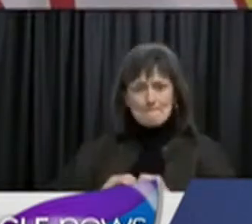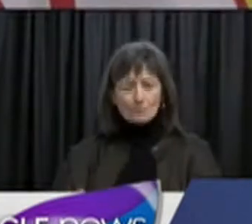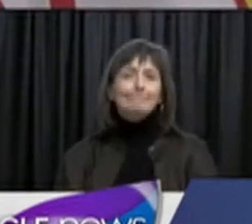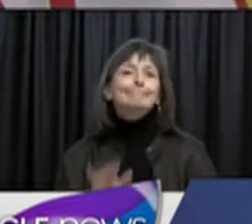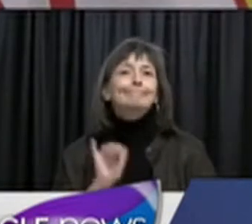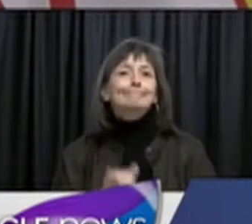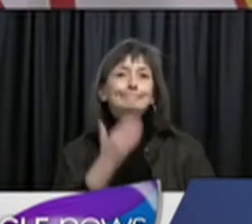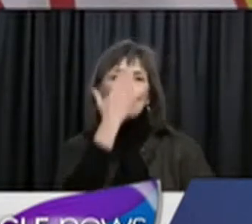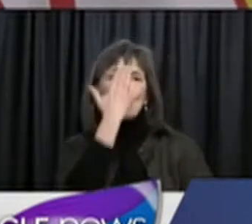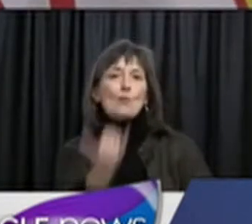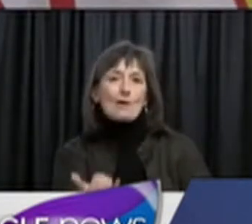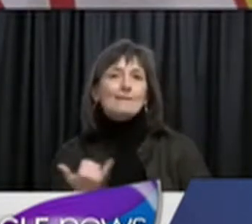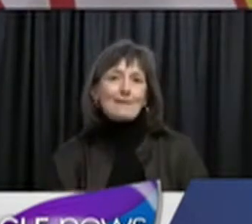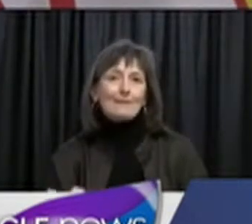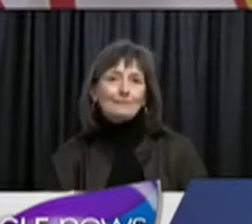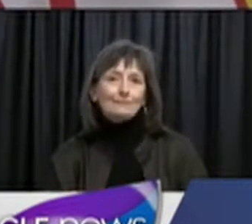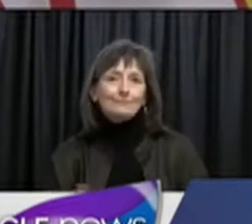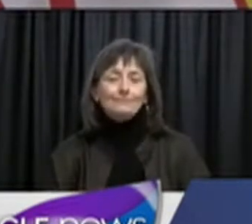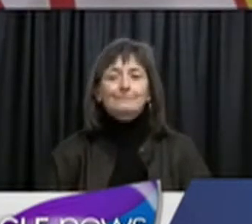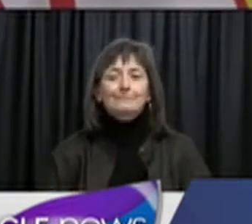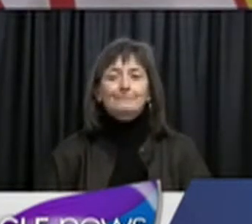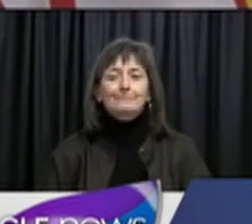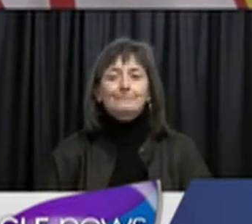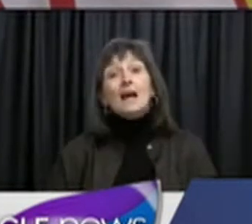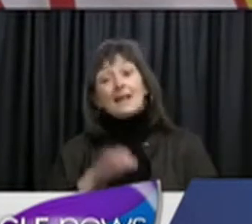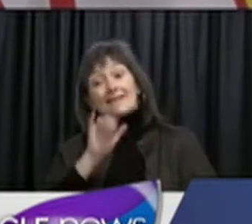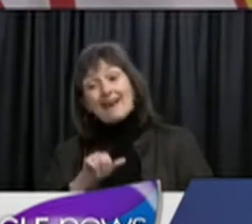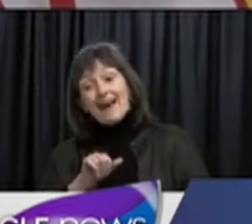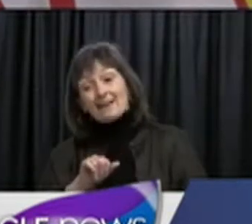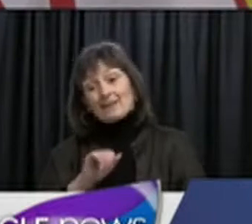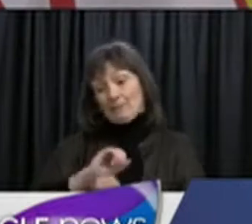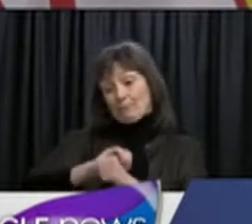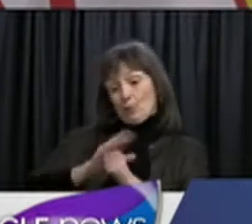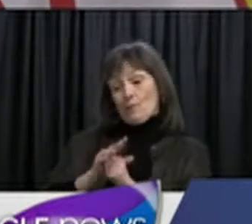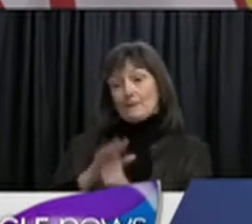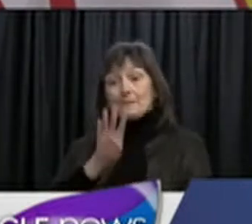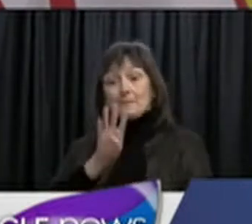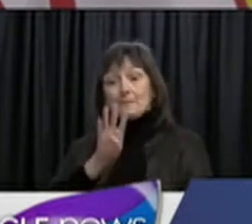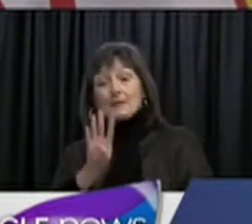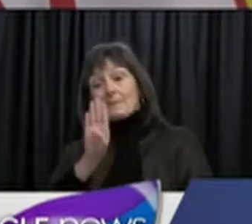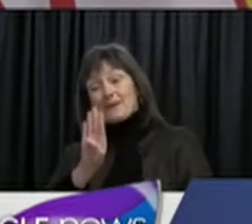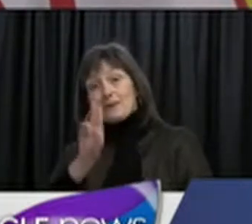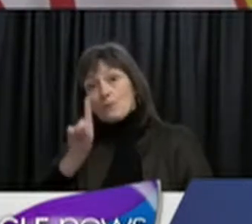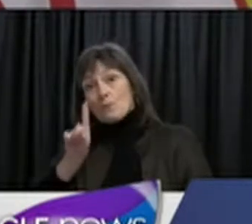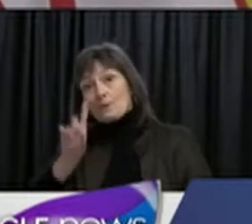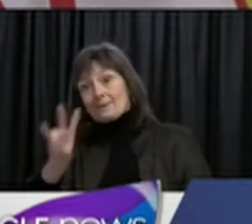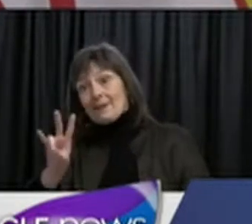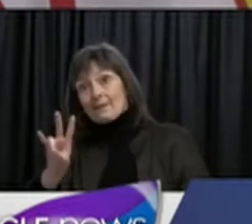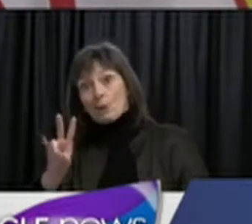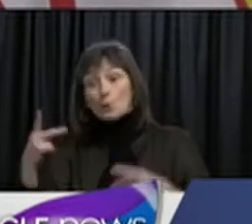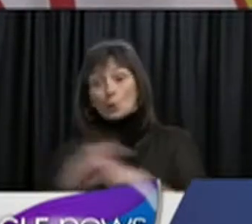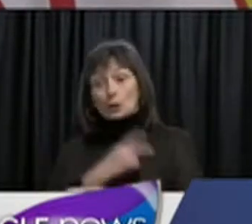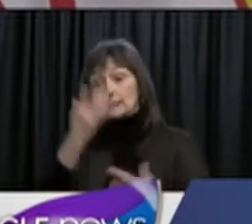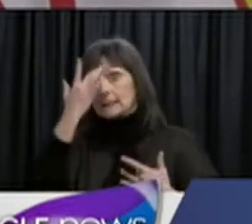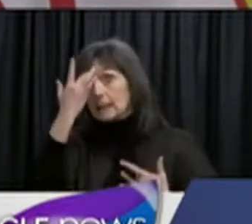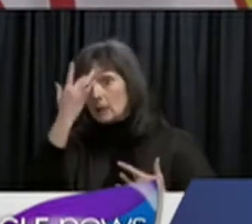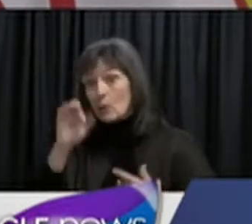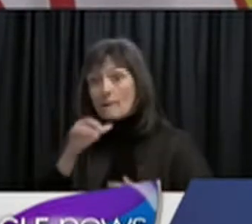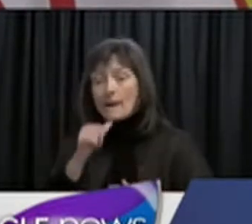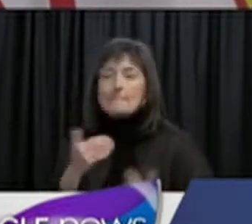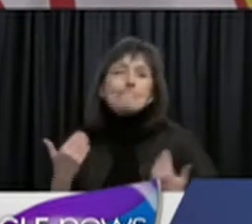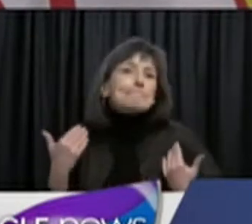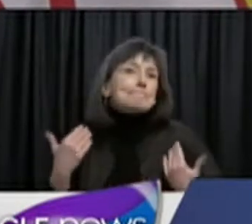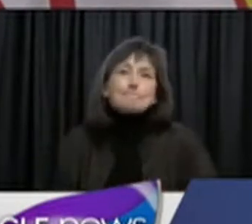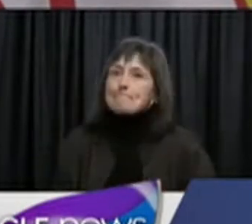Unknown is whether the variant strain causes more or less severe illness than the original strain. And while the vast majority of cases in our